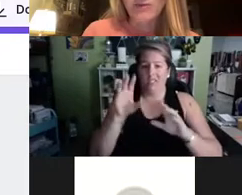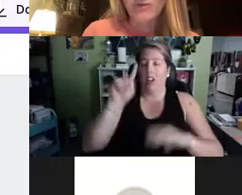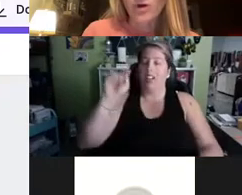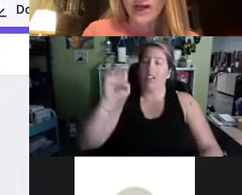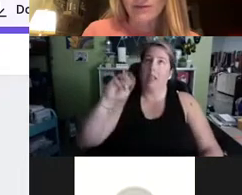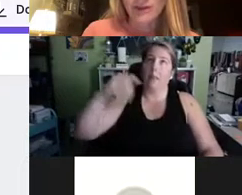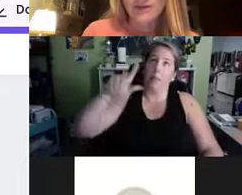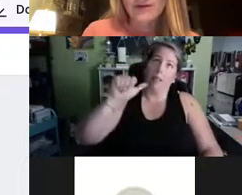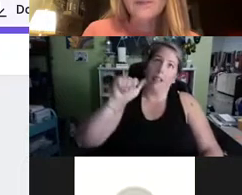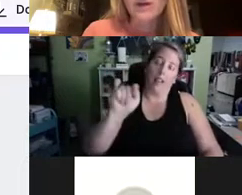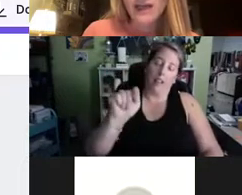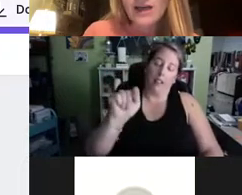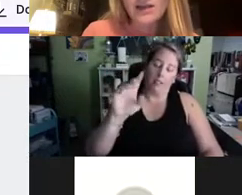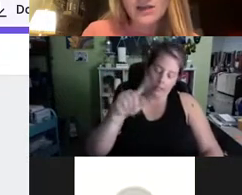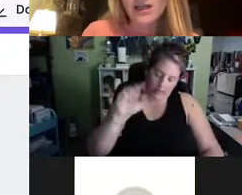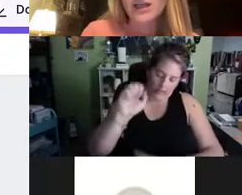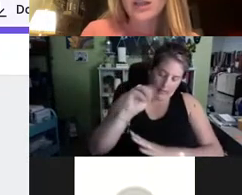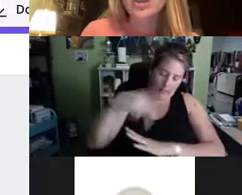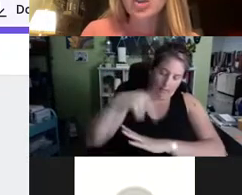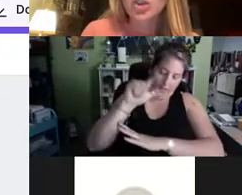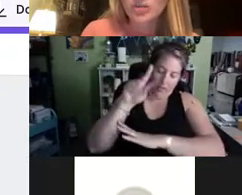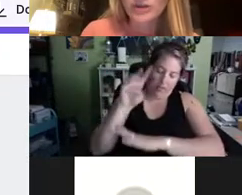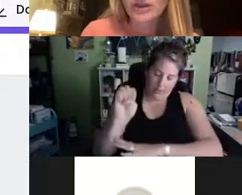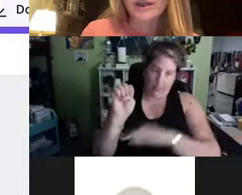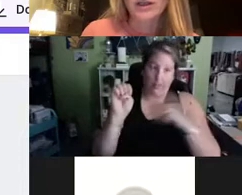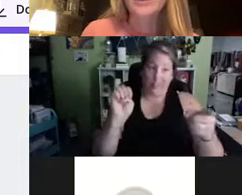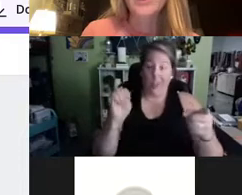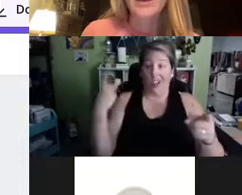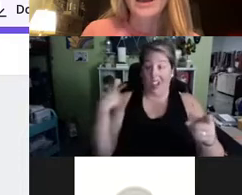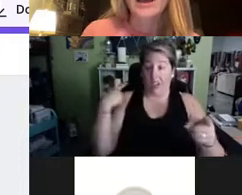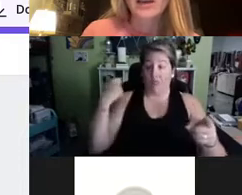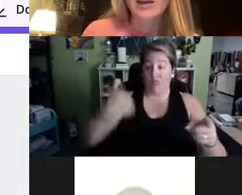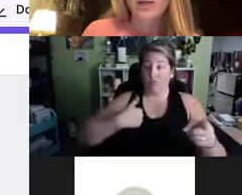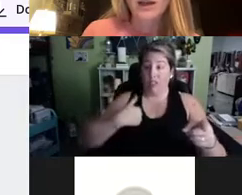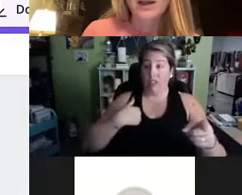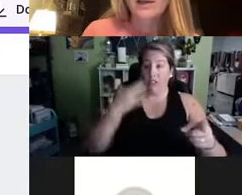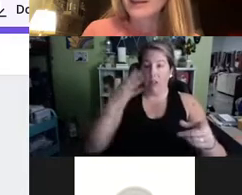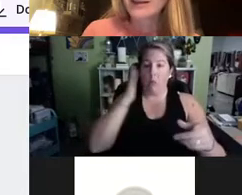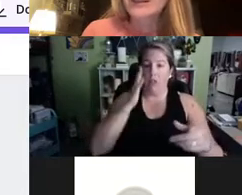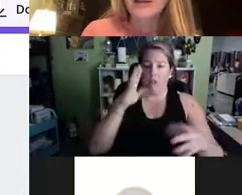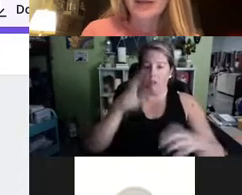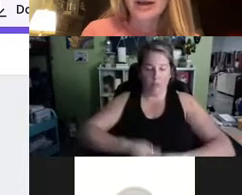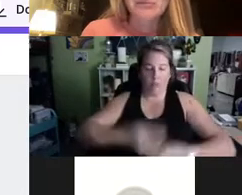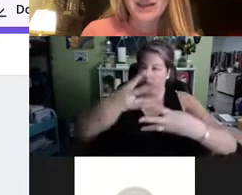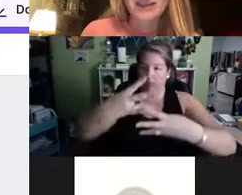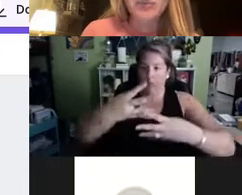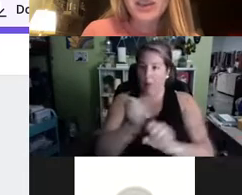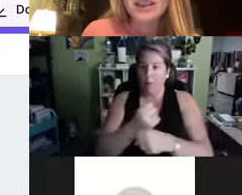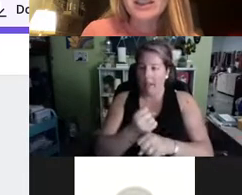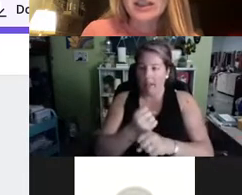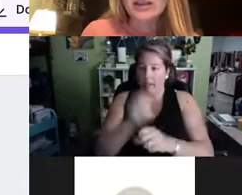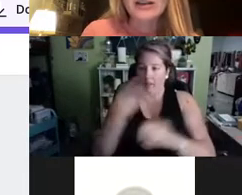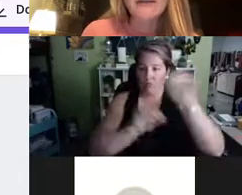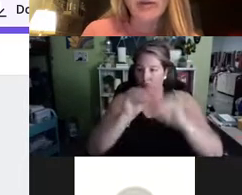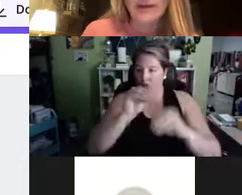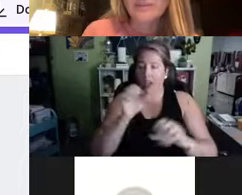me forever. Now, Kate, on the other hand, is super clever and can make stuff look amazing, but this